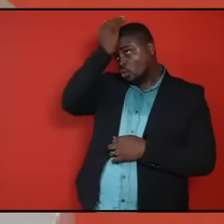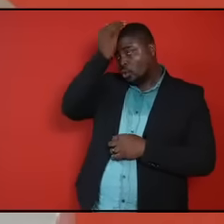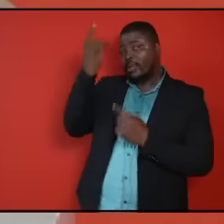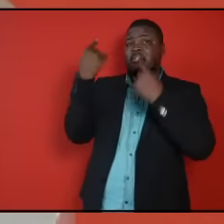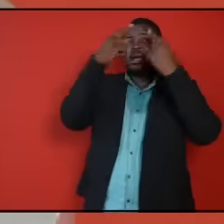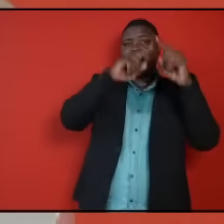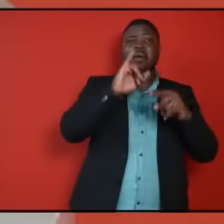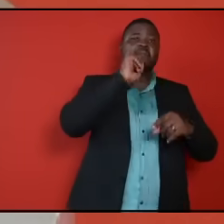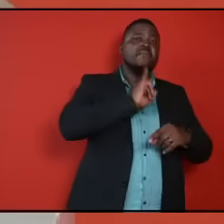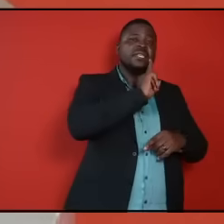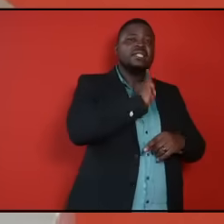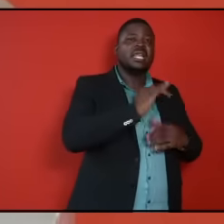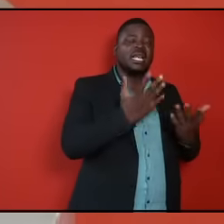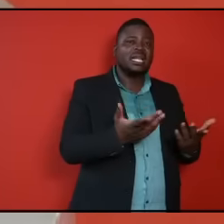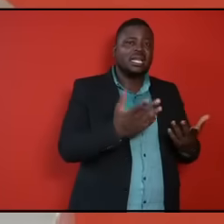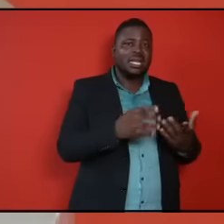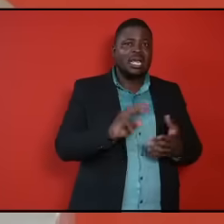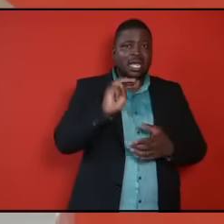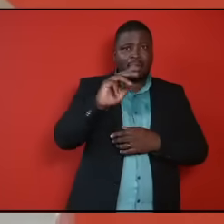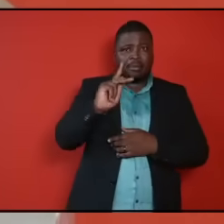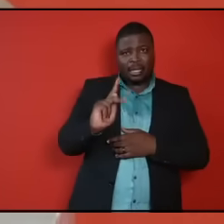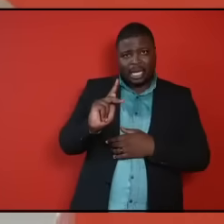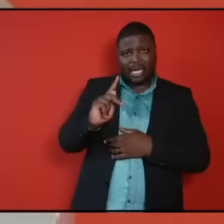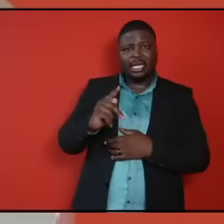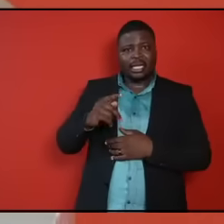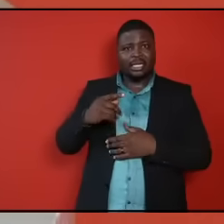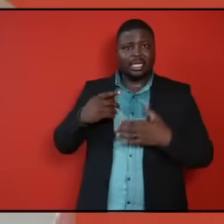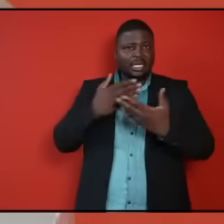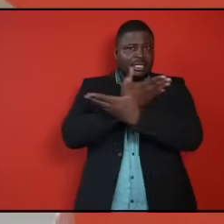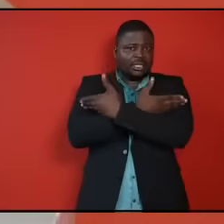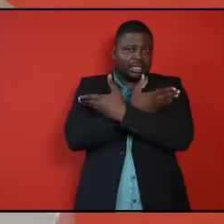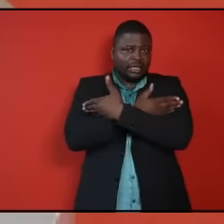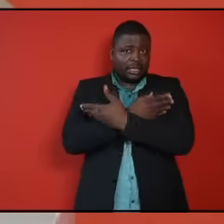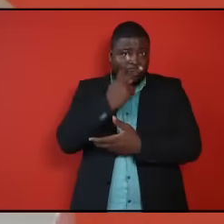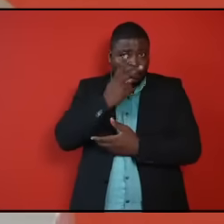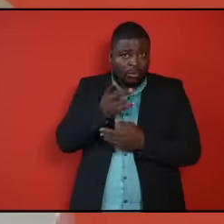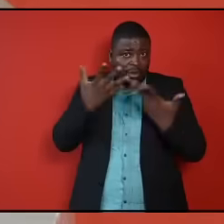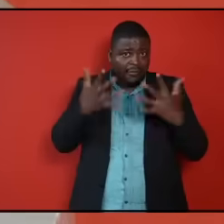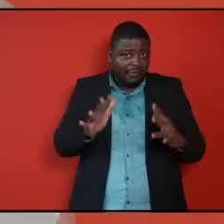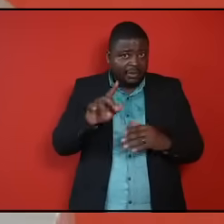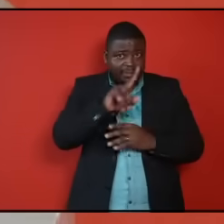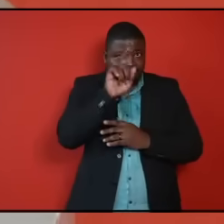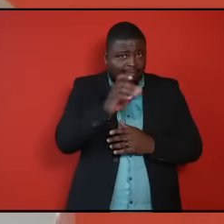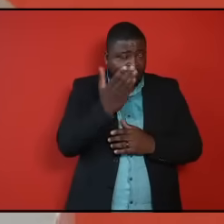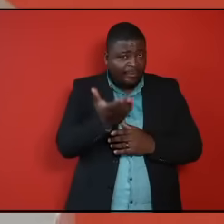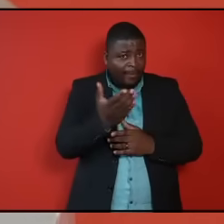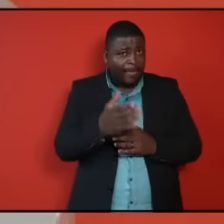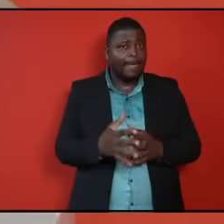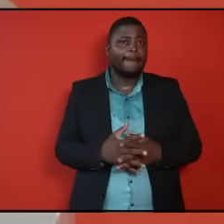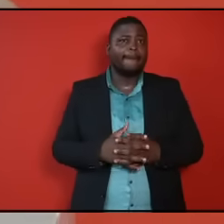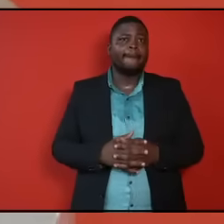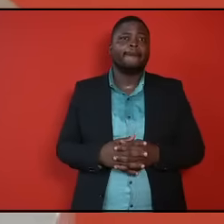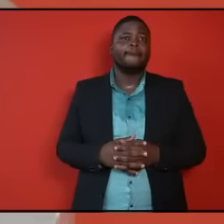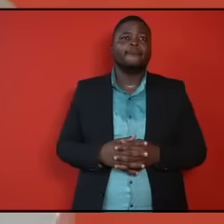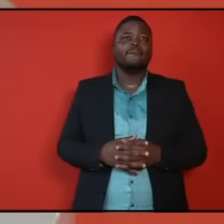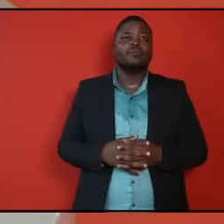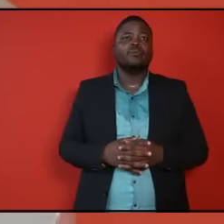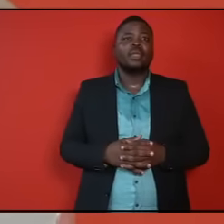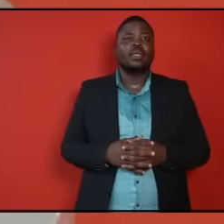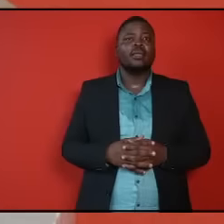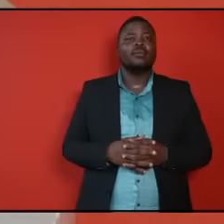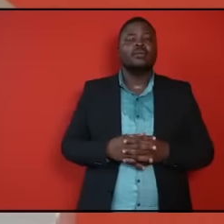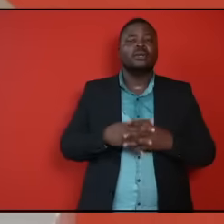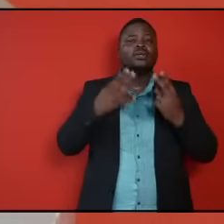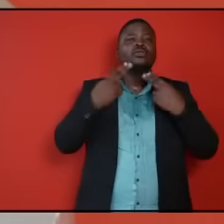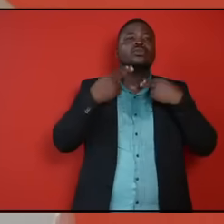Have you seen MK t-shirts? You must pay attention to detail. It's not these t-shirts, it's golf